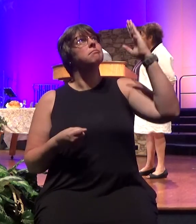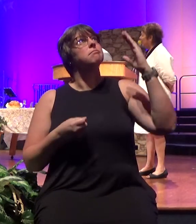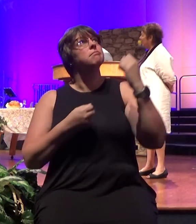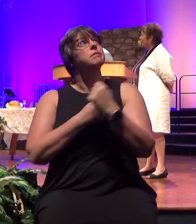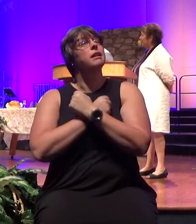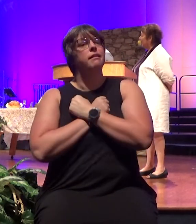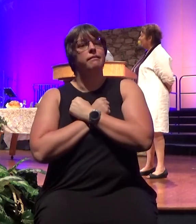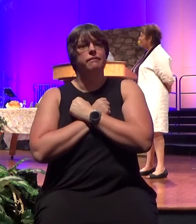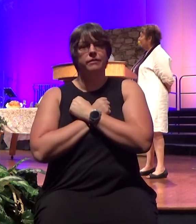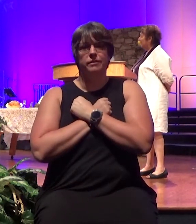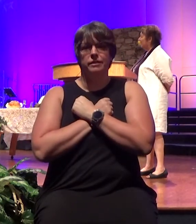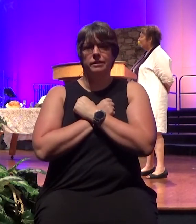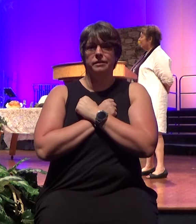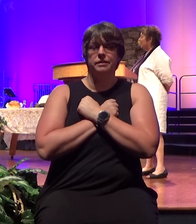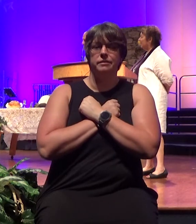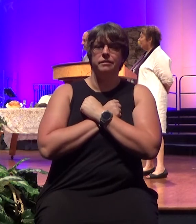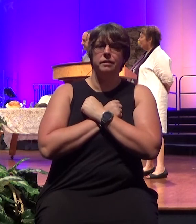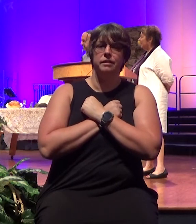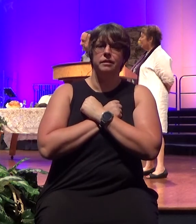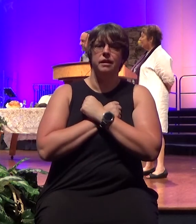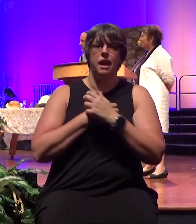love. And within me